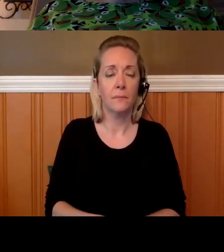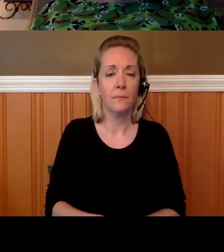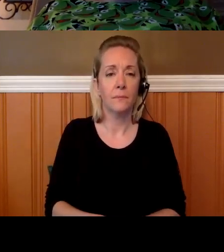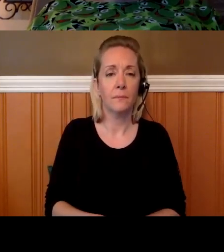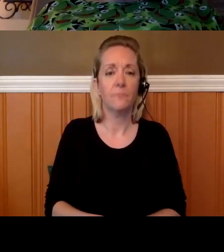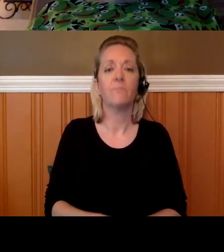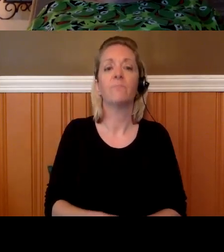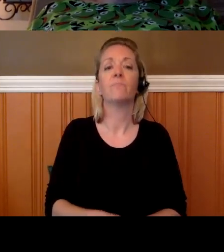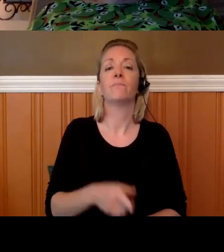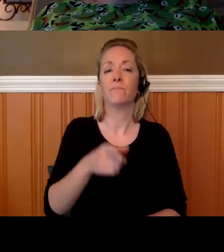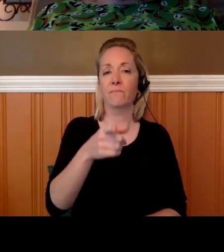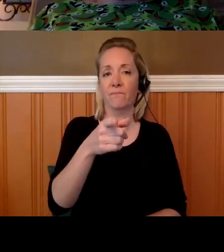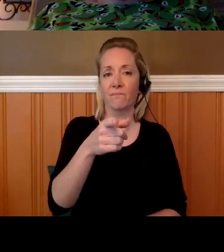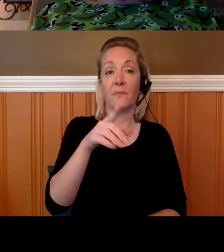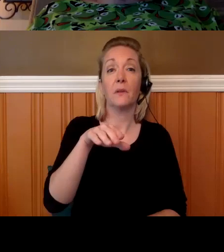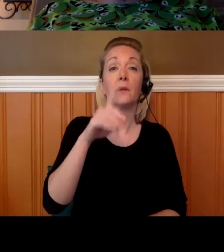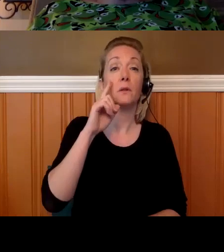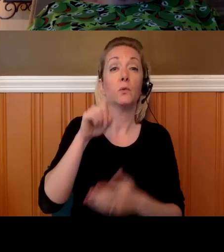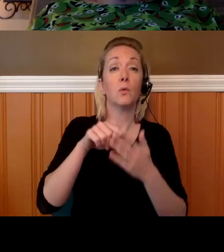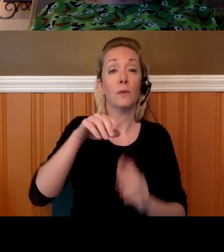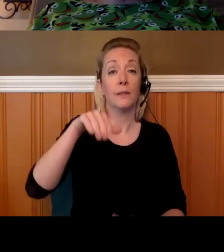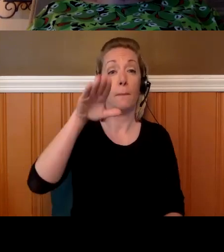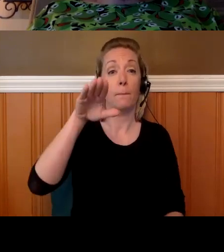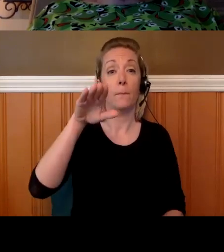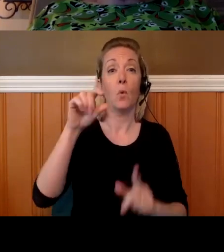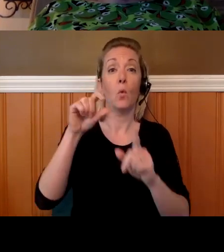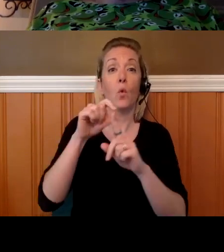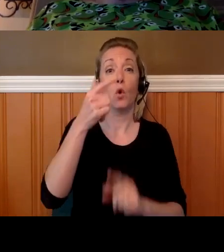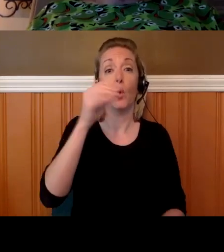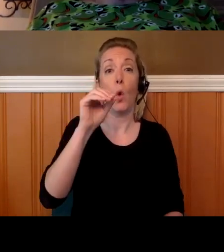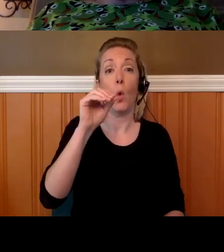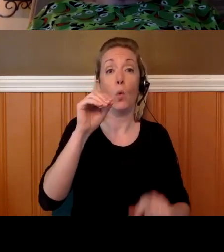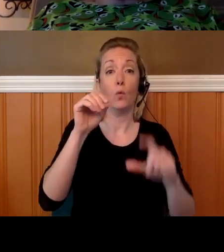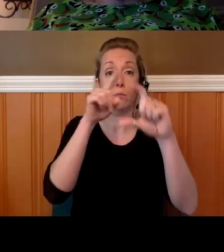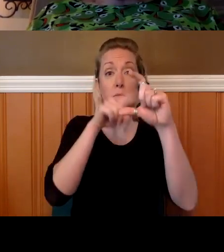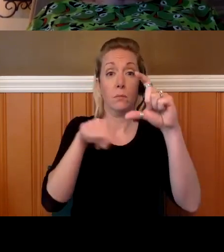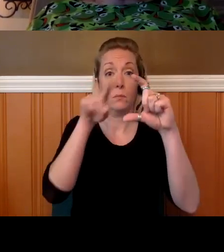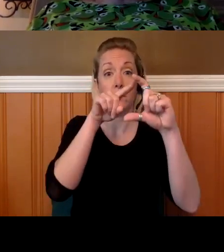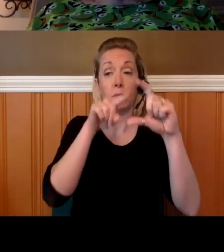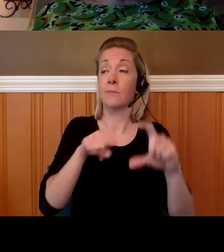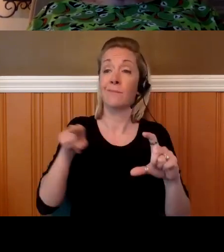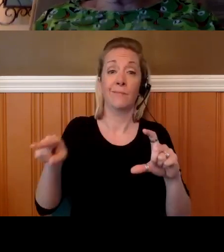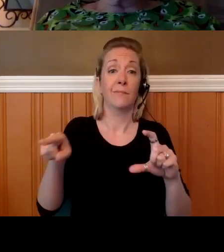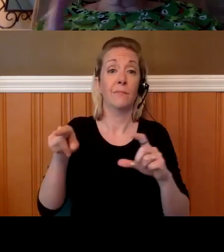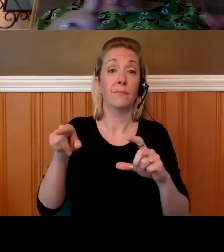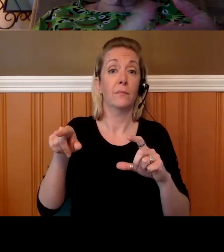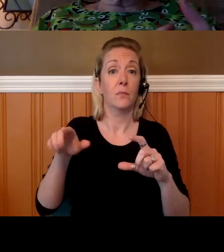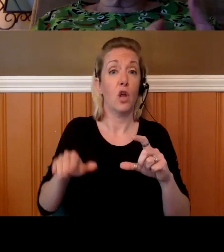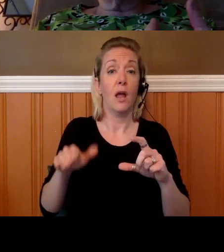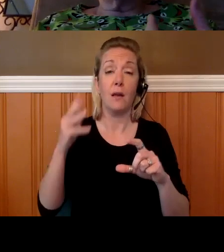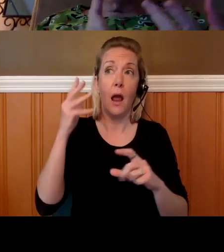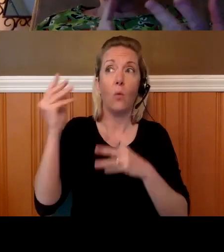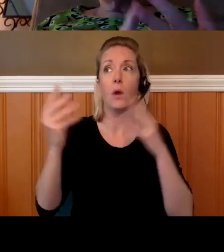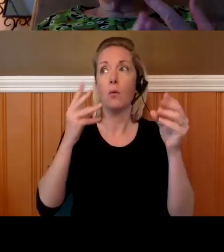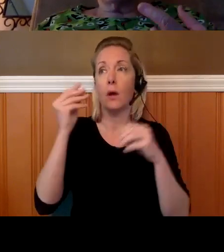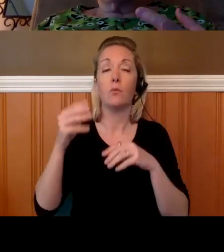This same child, you see at the top, there was the word go, and she went a lot of places. She would go for a walk, she